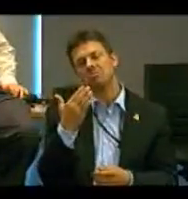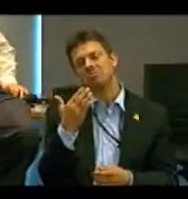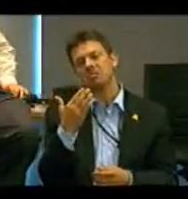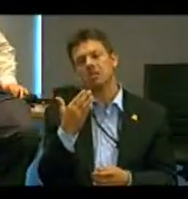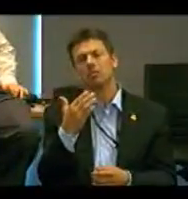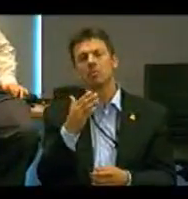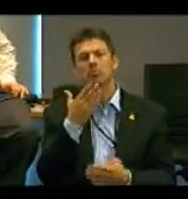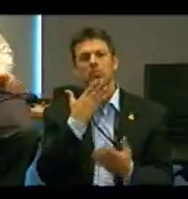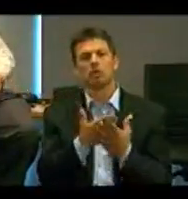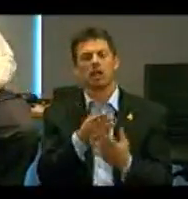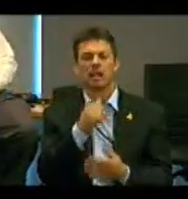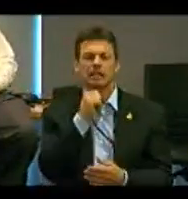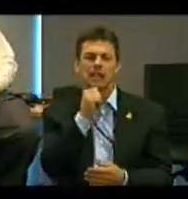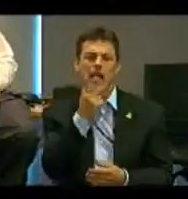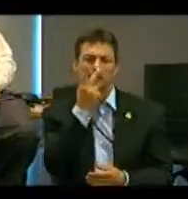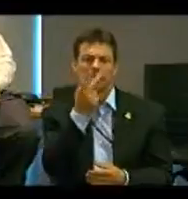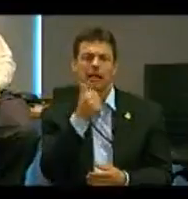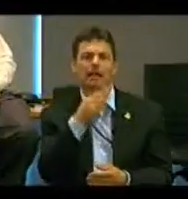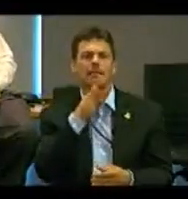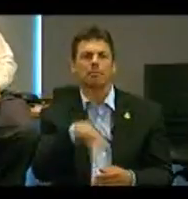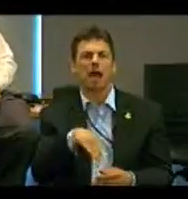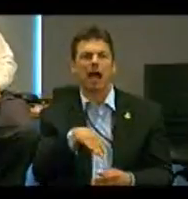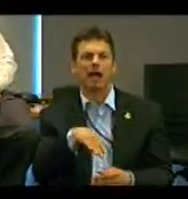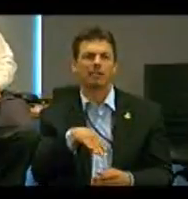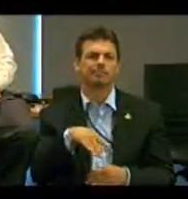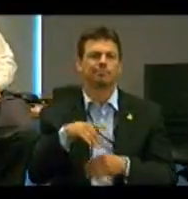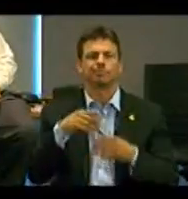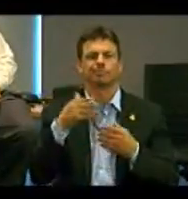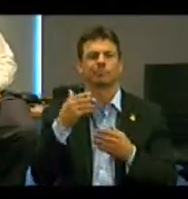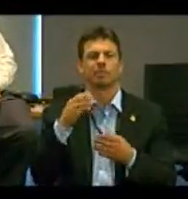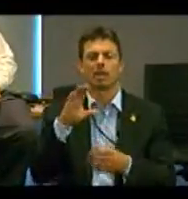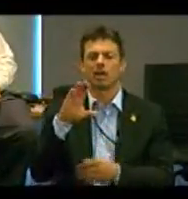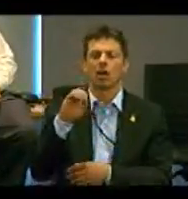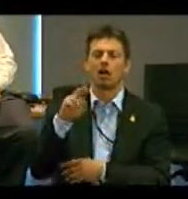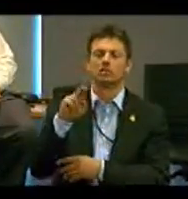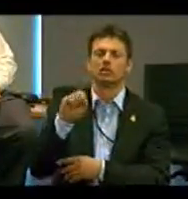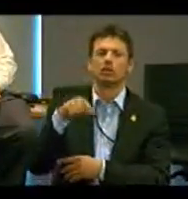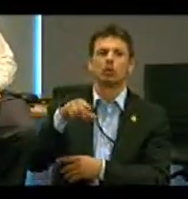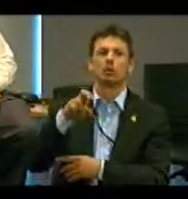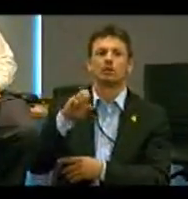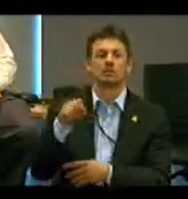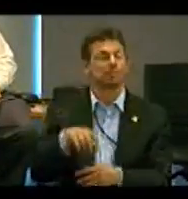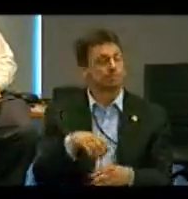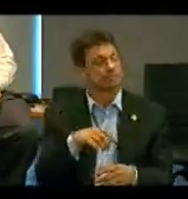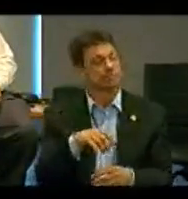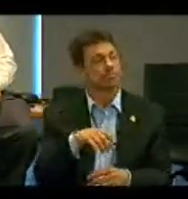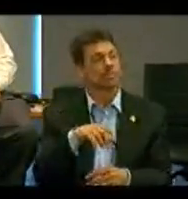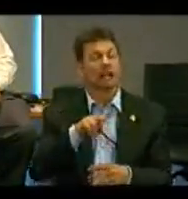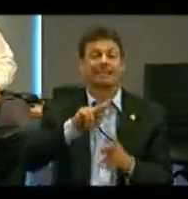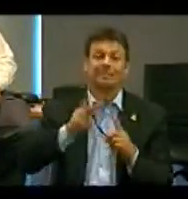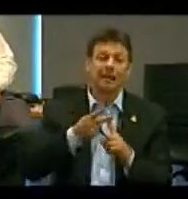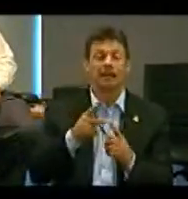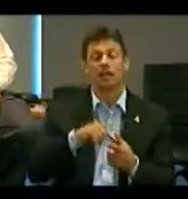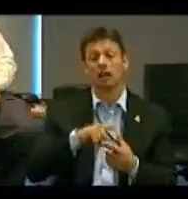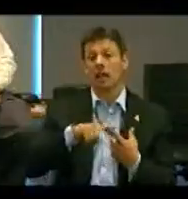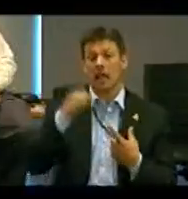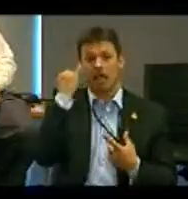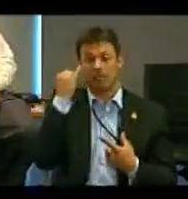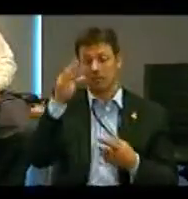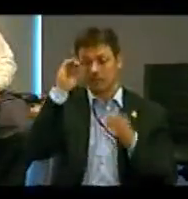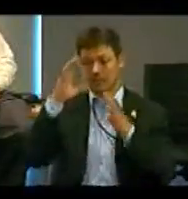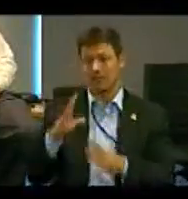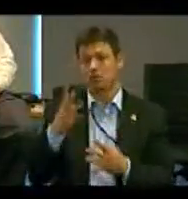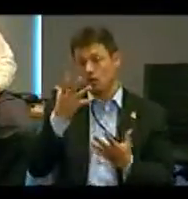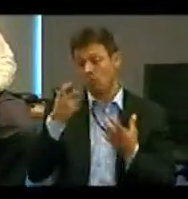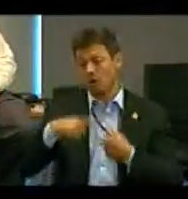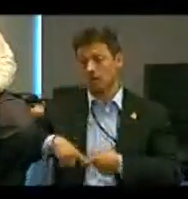no bad consequences. The second reform was that if a teacher wants to suspend a student, they have to ask the principal to ask